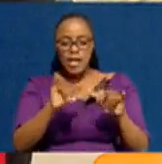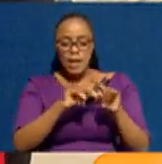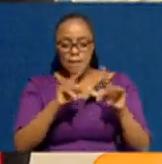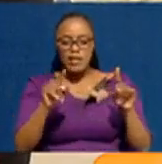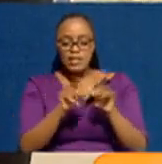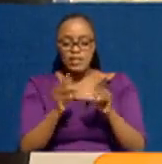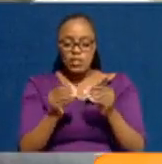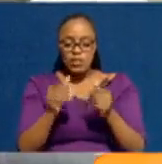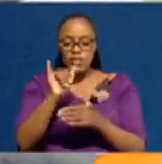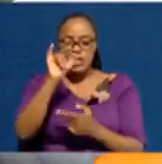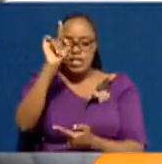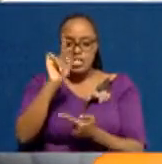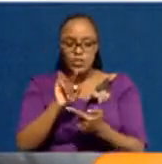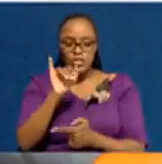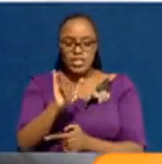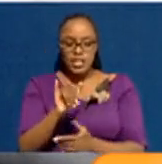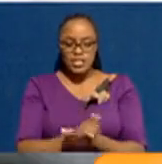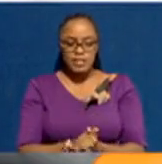actually bring that down to 2 days.